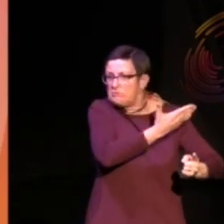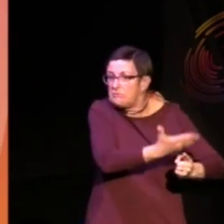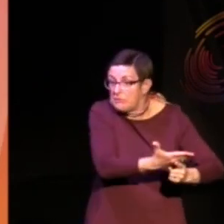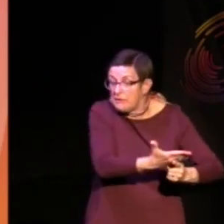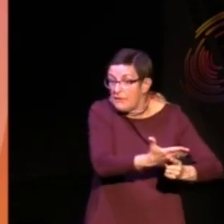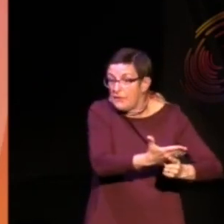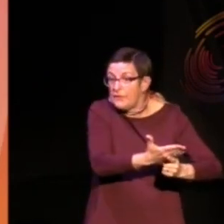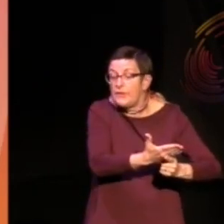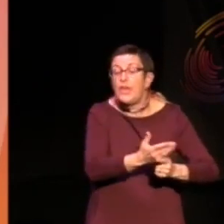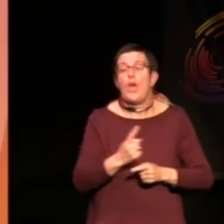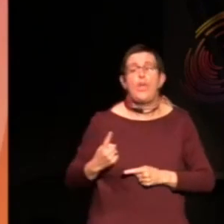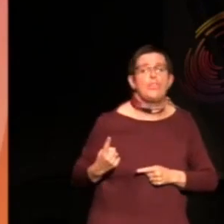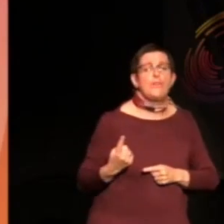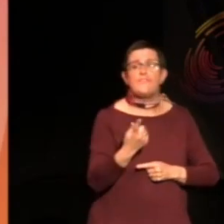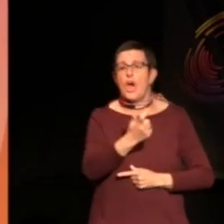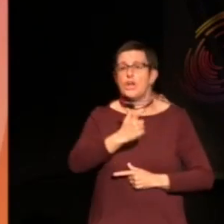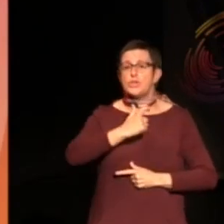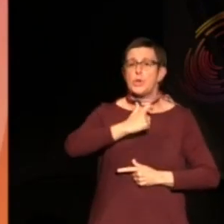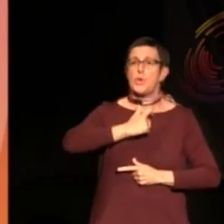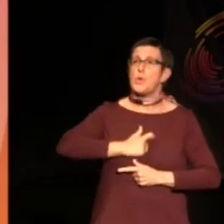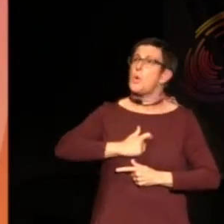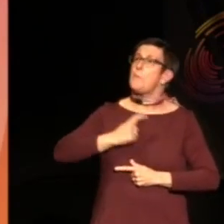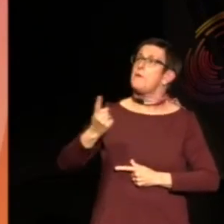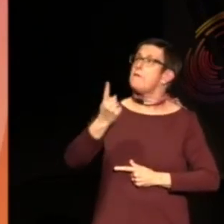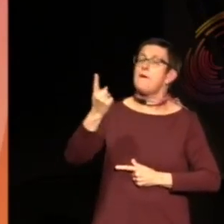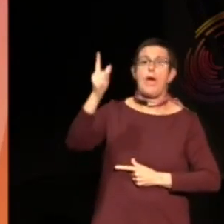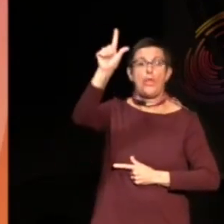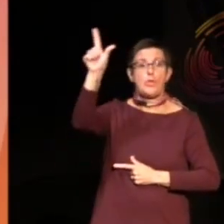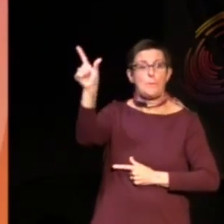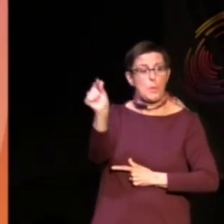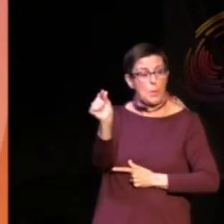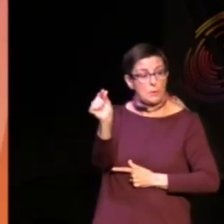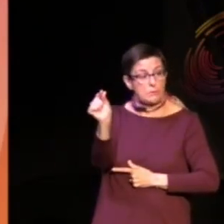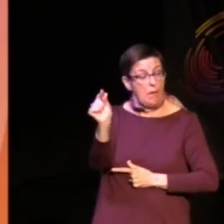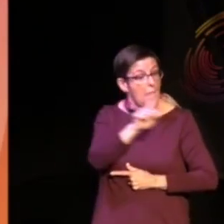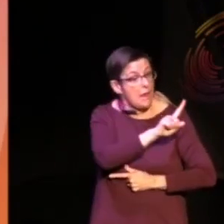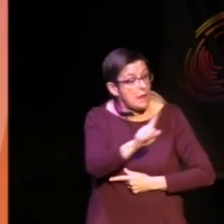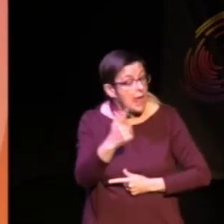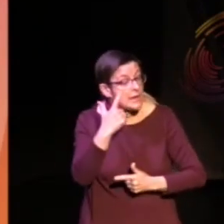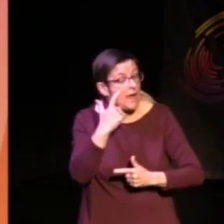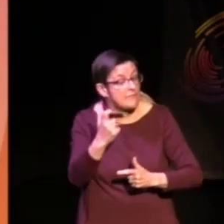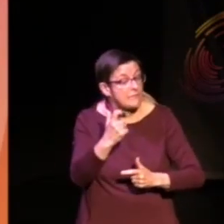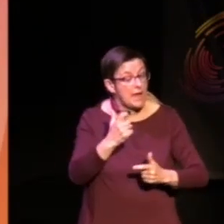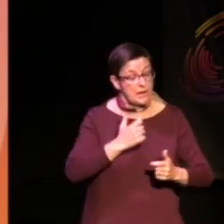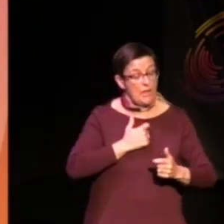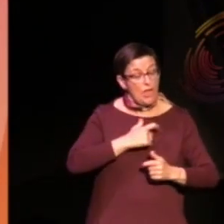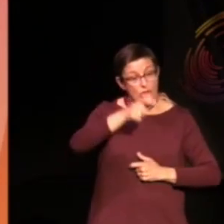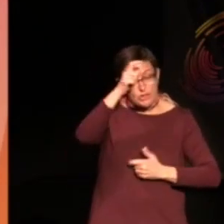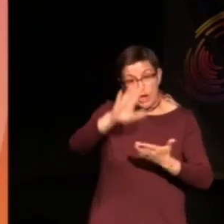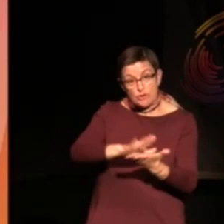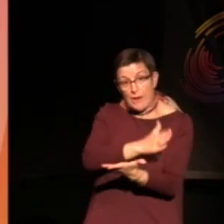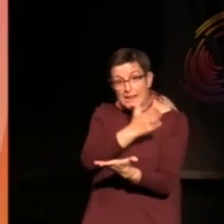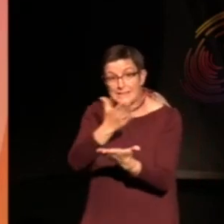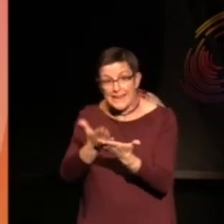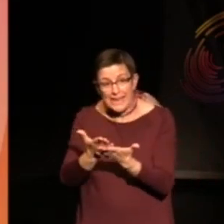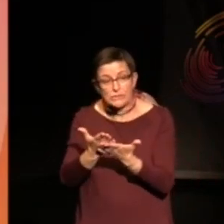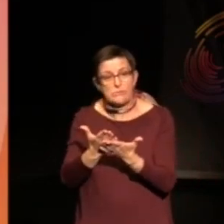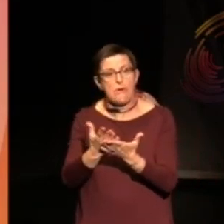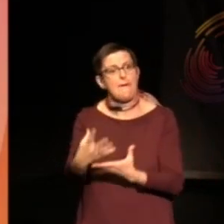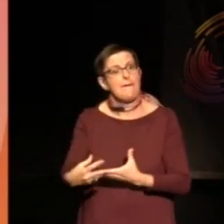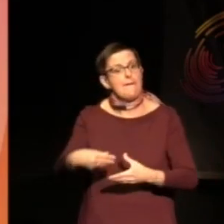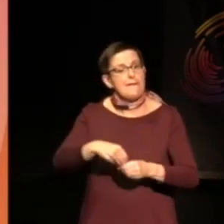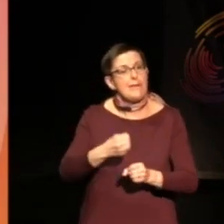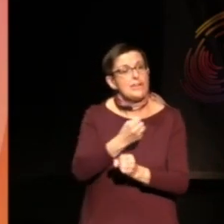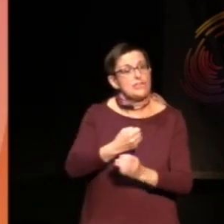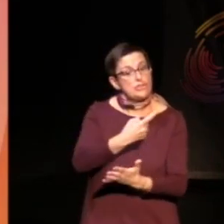the Moon, the title read. Later, I would discover that the Turkish translation was gender neutral, but that